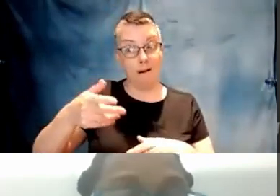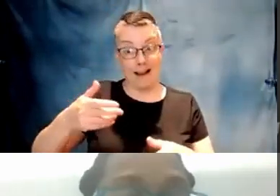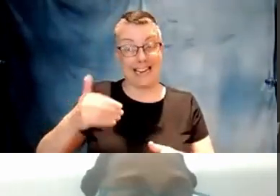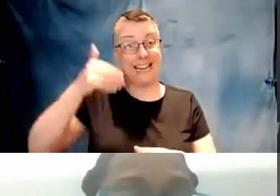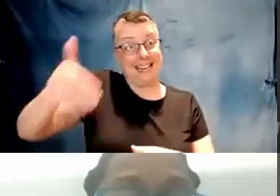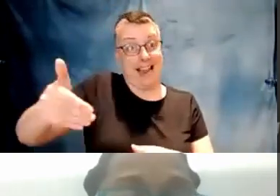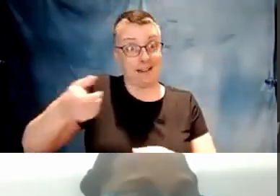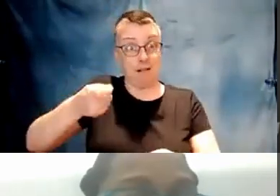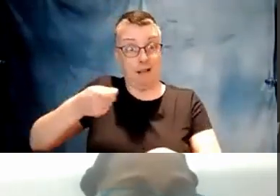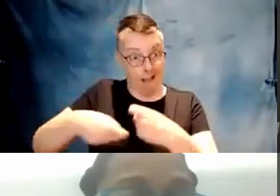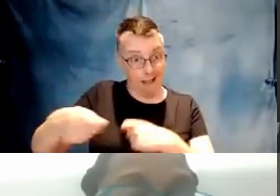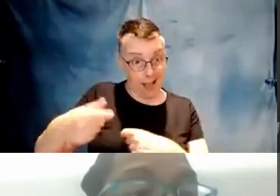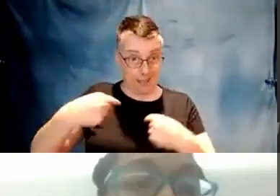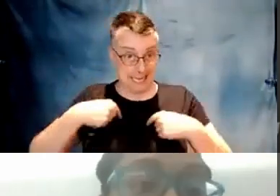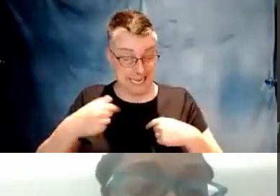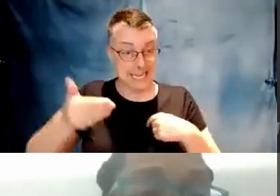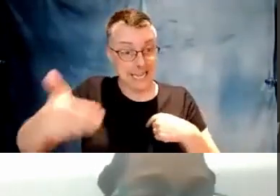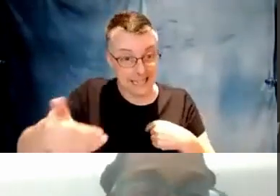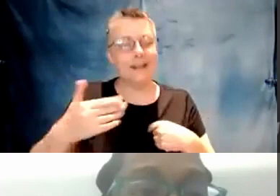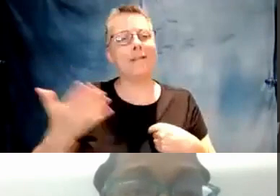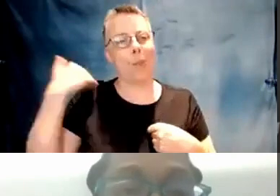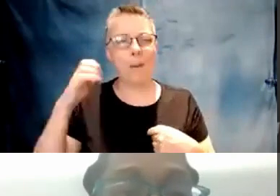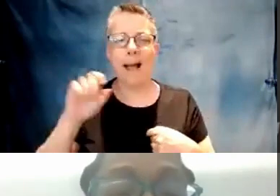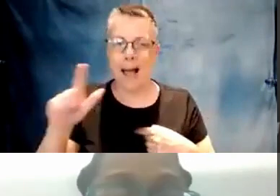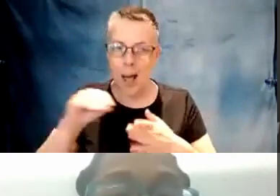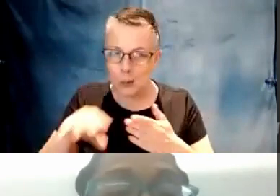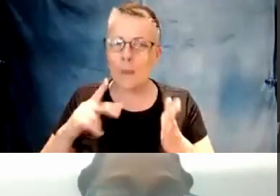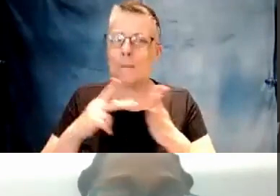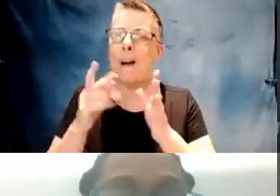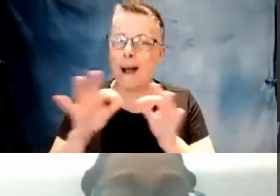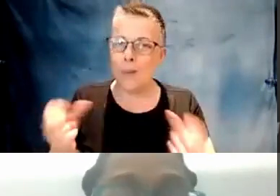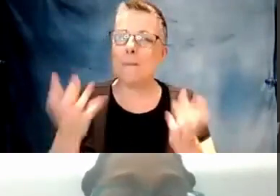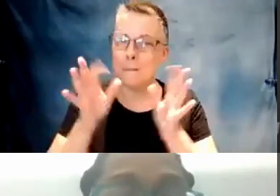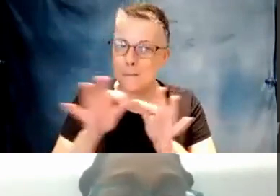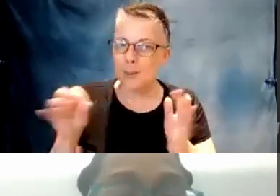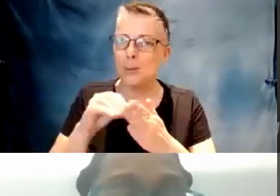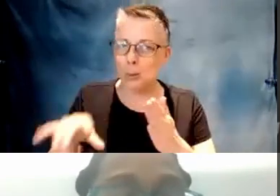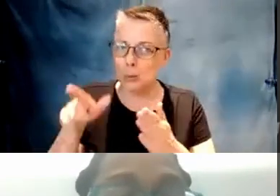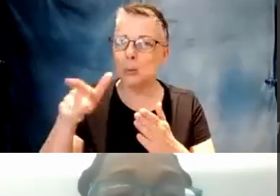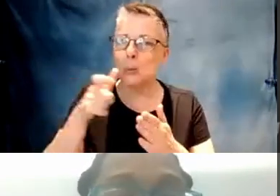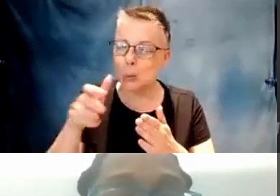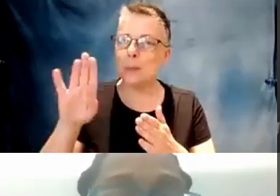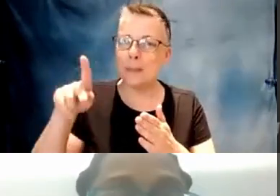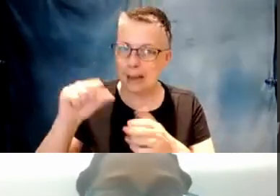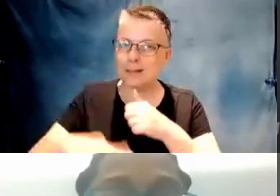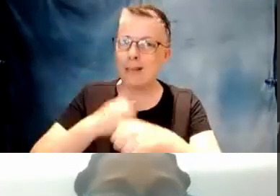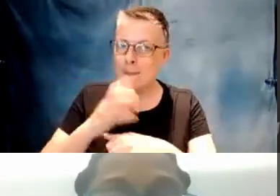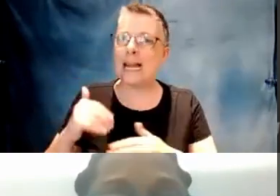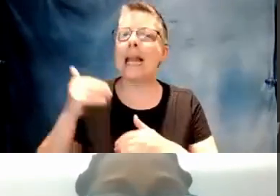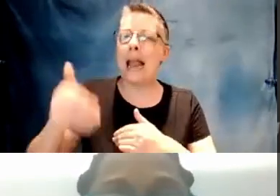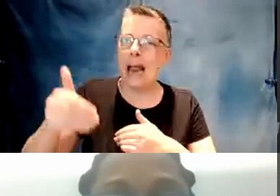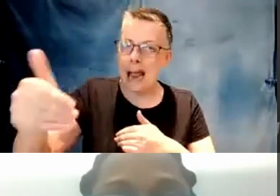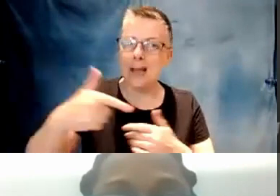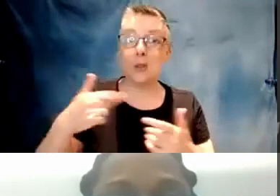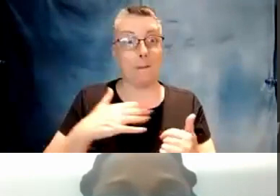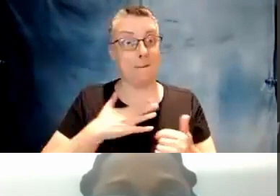alum, former L student, bilingual, multilingual student, who will be able to push that vision